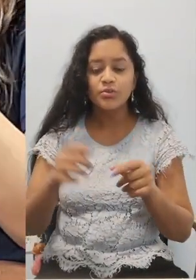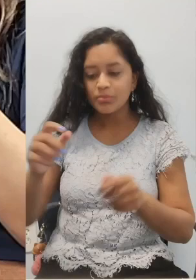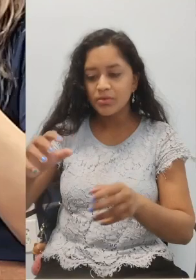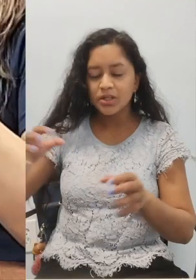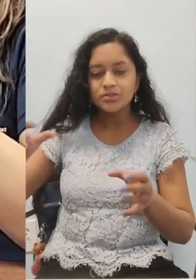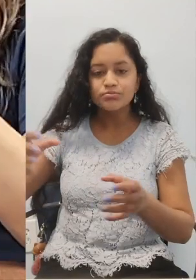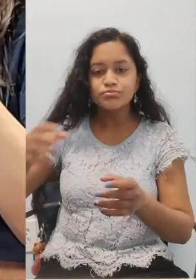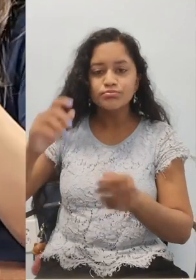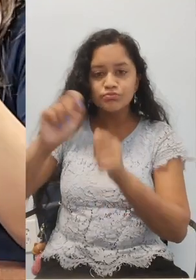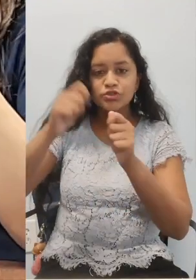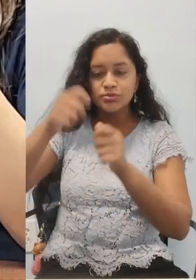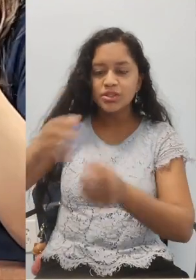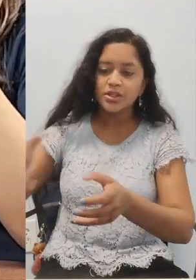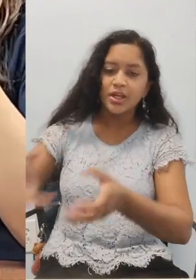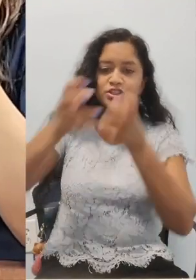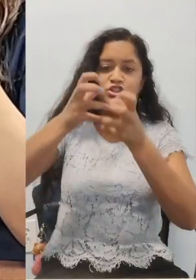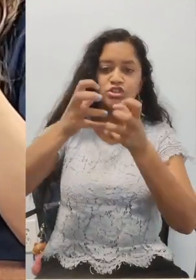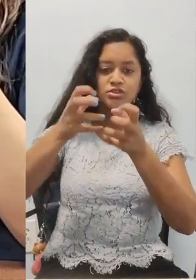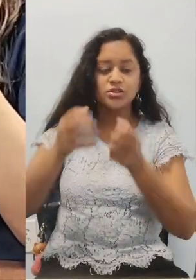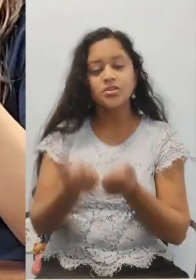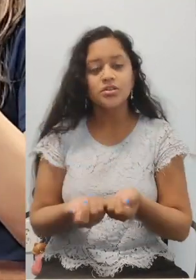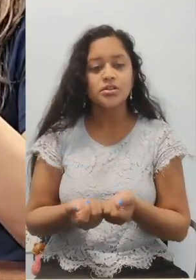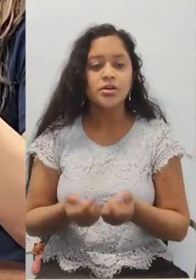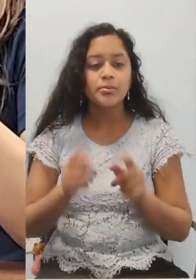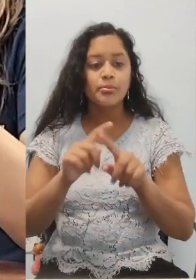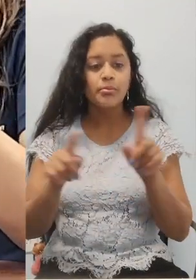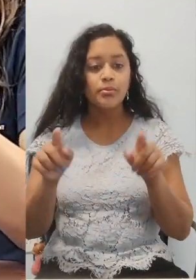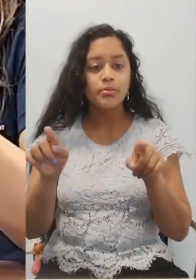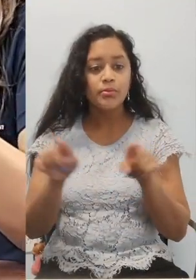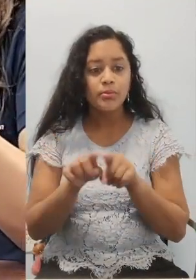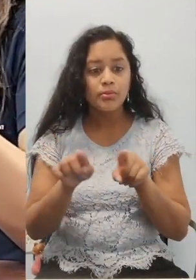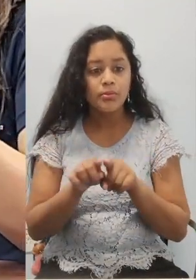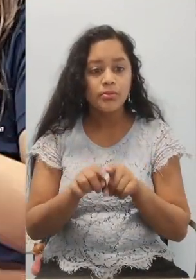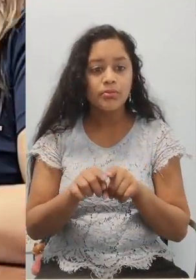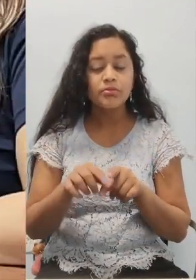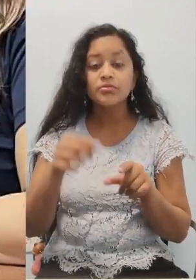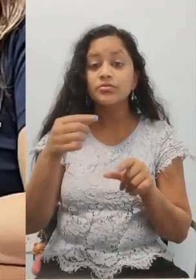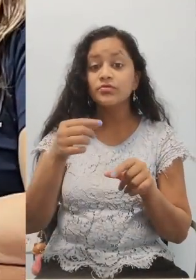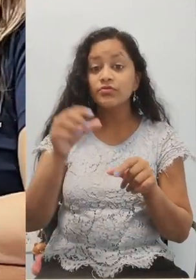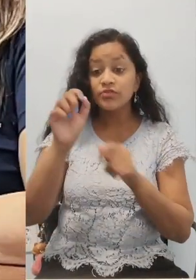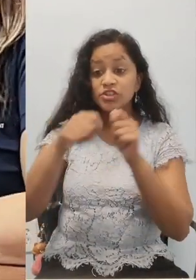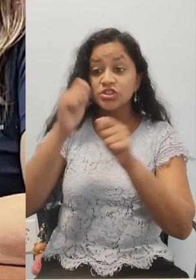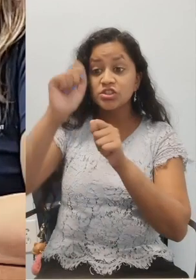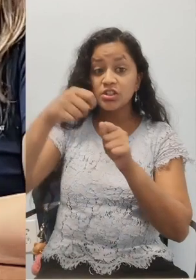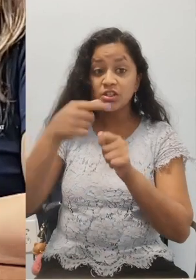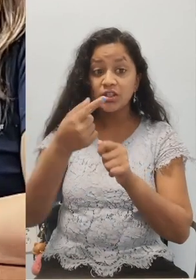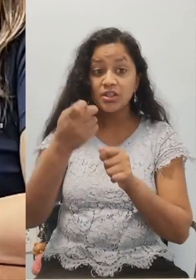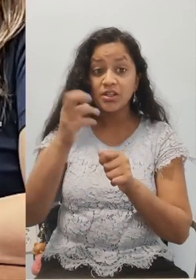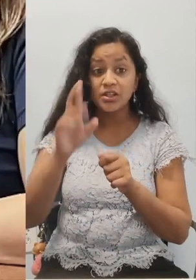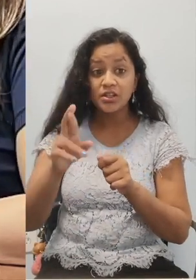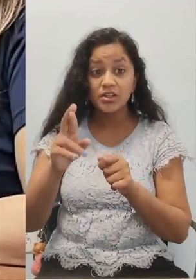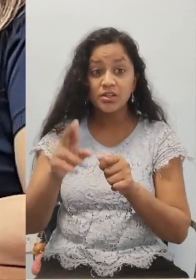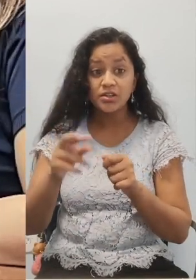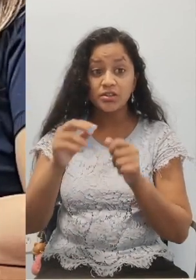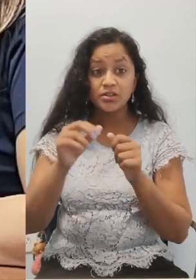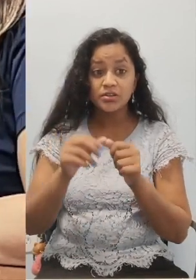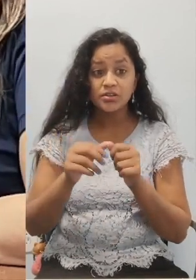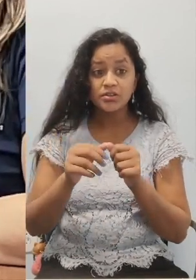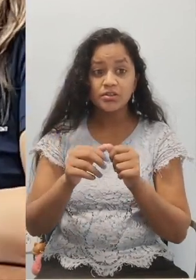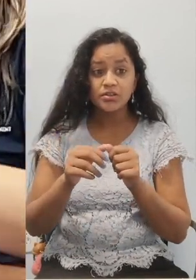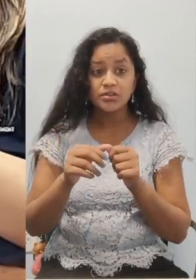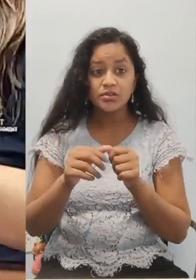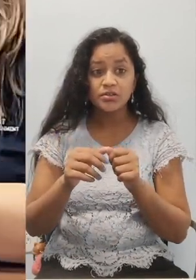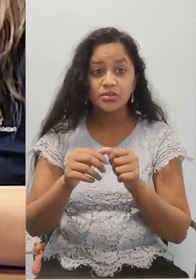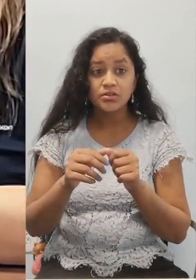or some kind of injury detained from a catch. So that still poses some threat. We also